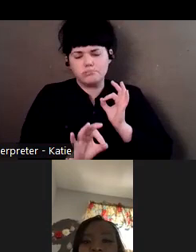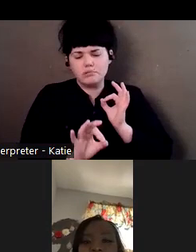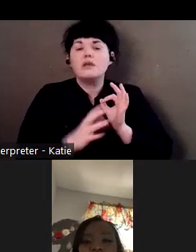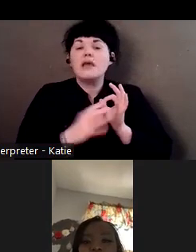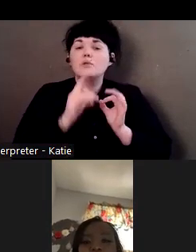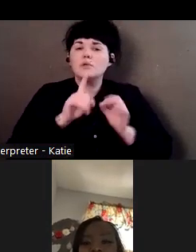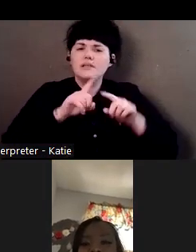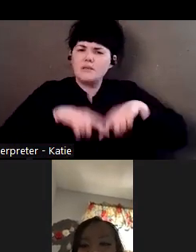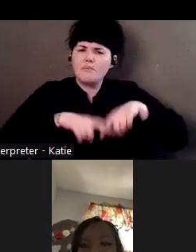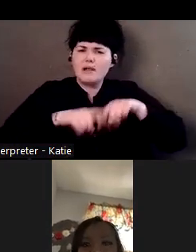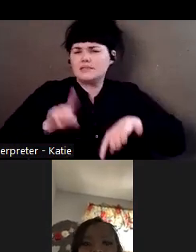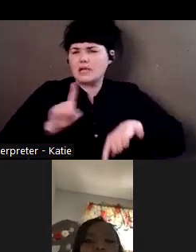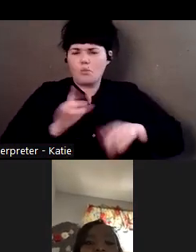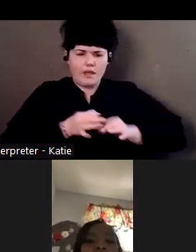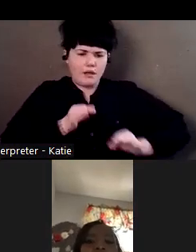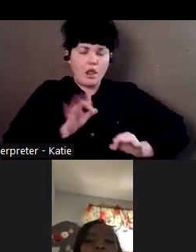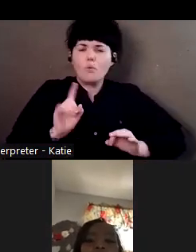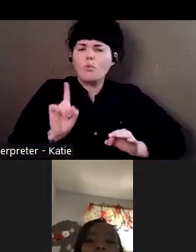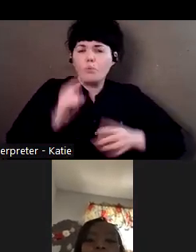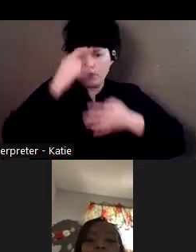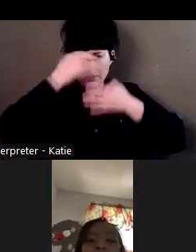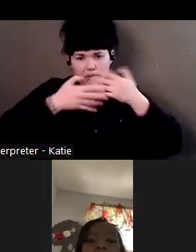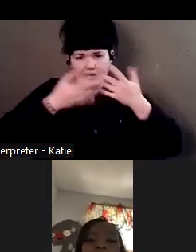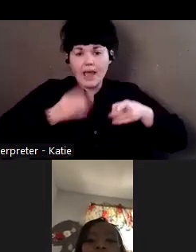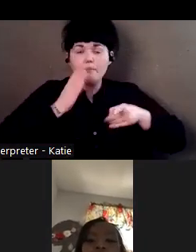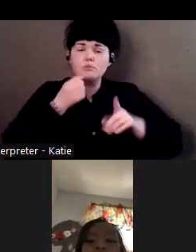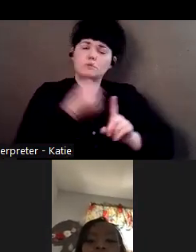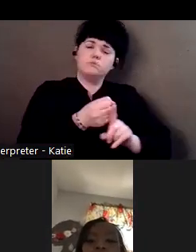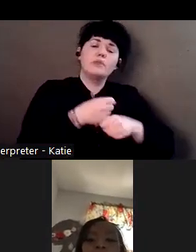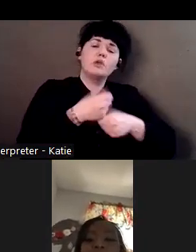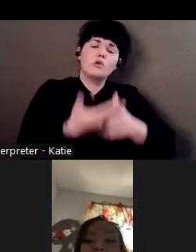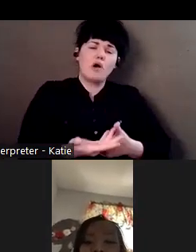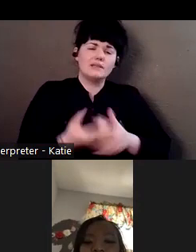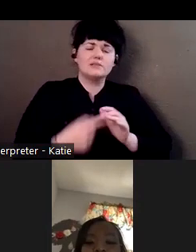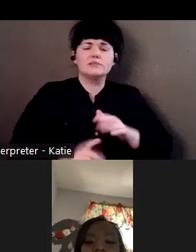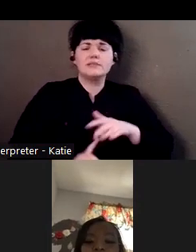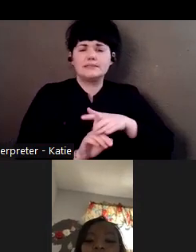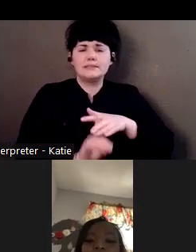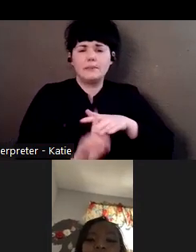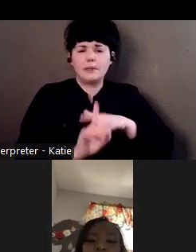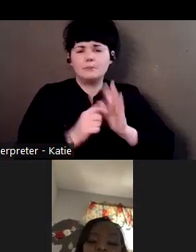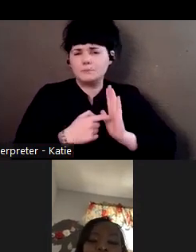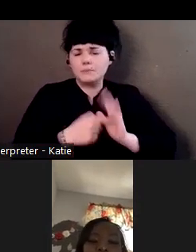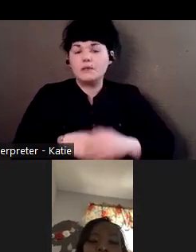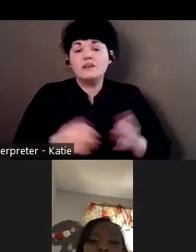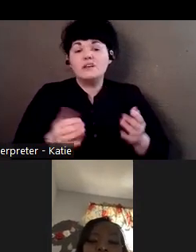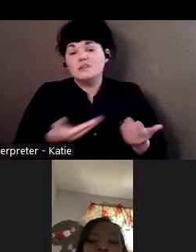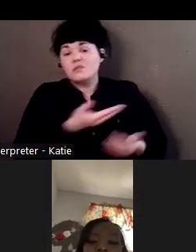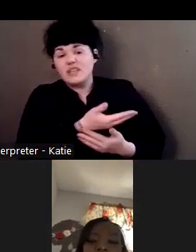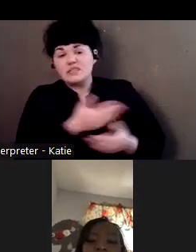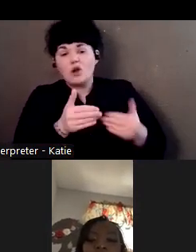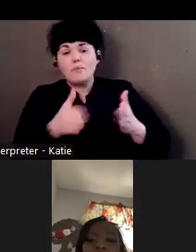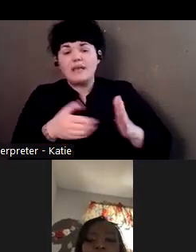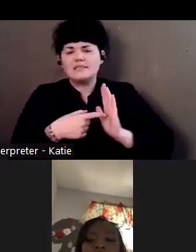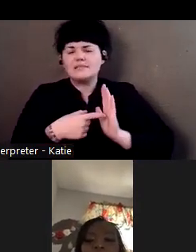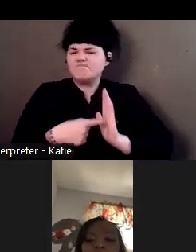braiding bleed is will cause the symptoms. So basically, these are just basic symptoms if someone was to come in with a stroke,